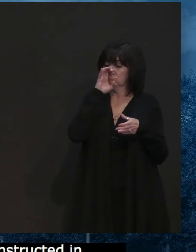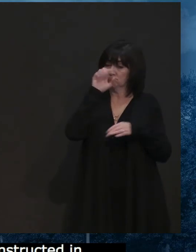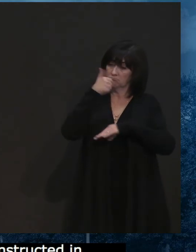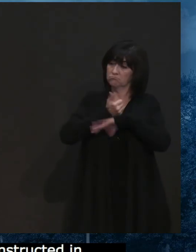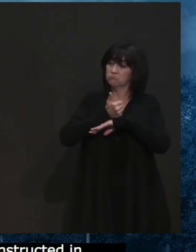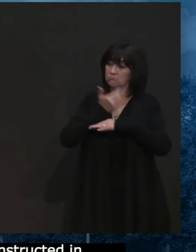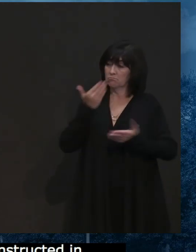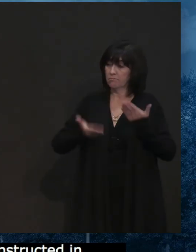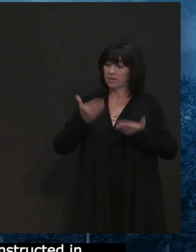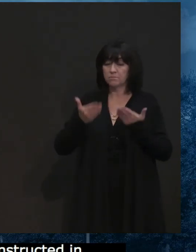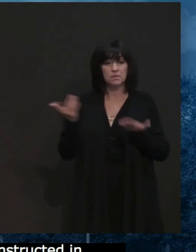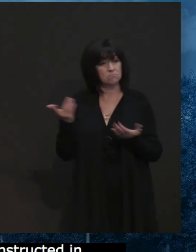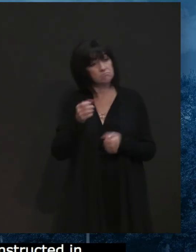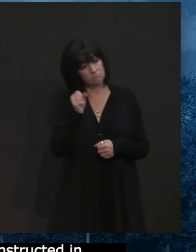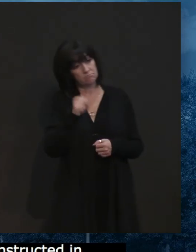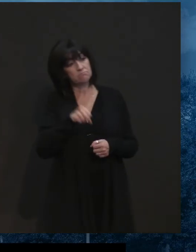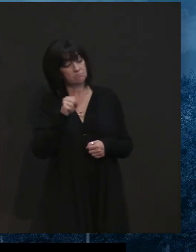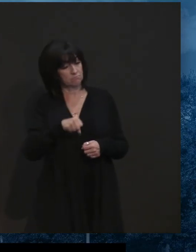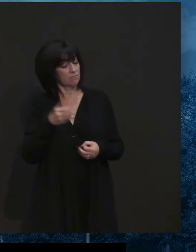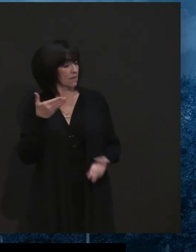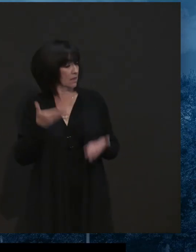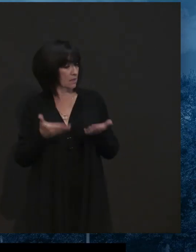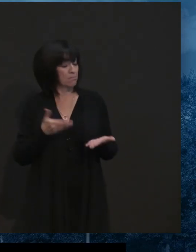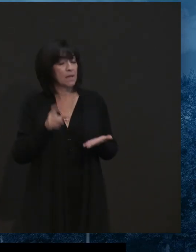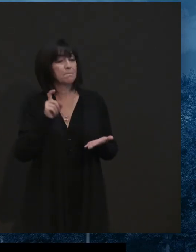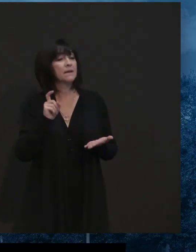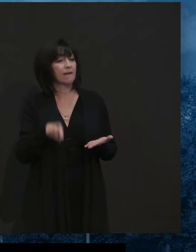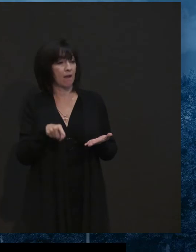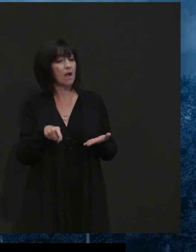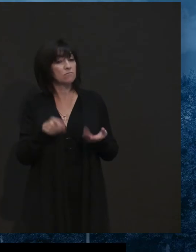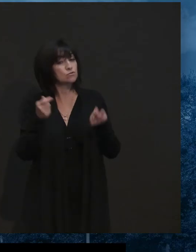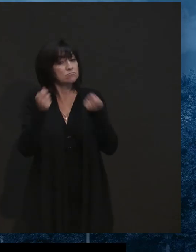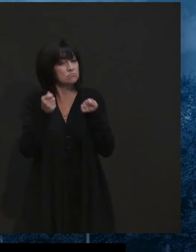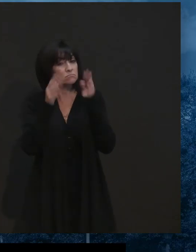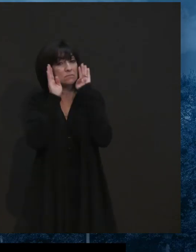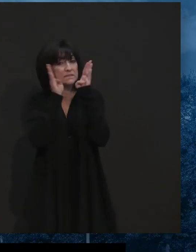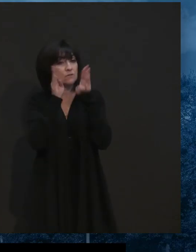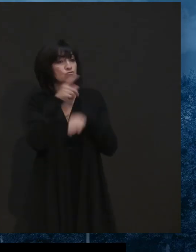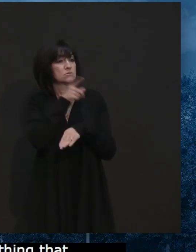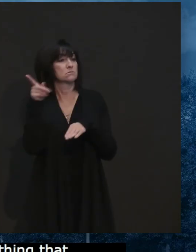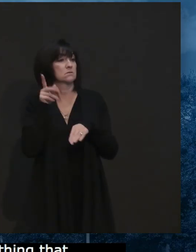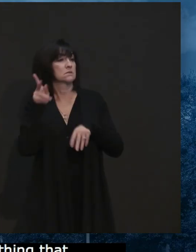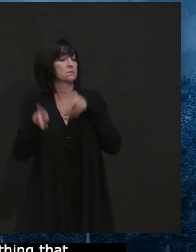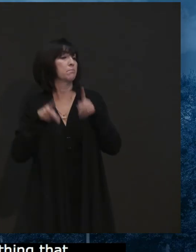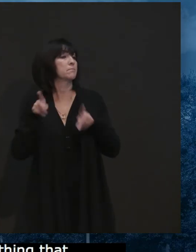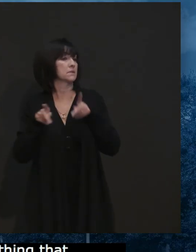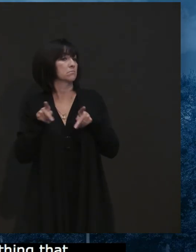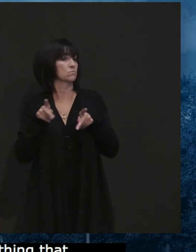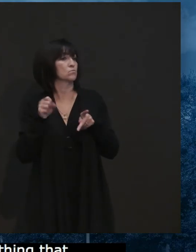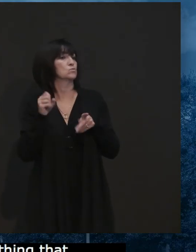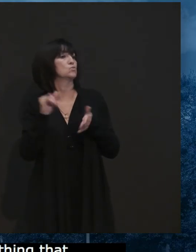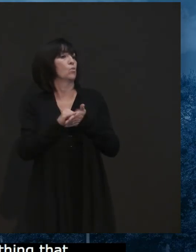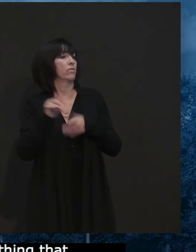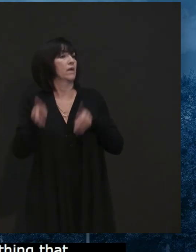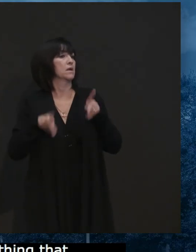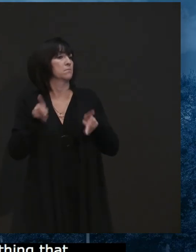it gets the attention of folks so that it's more top of mind,